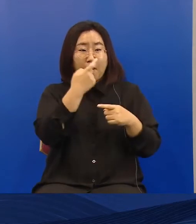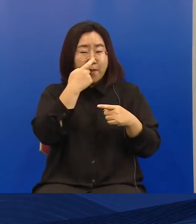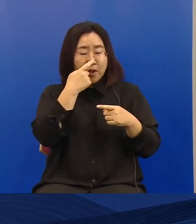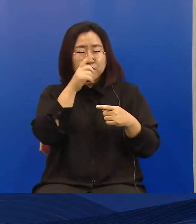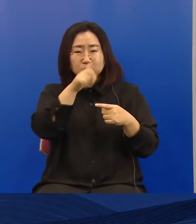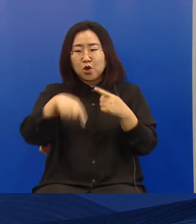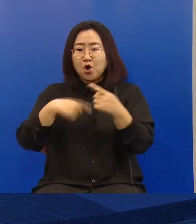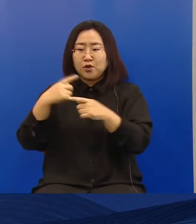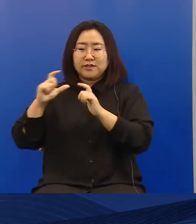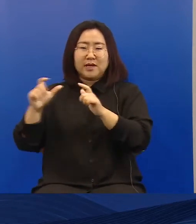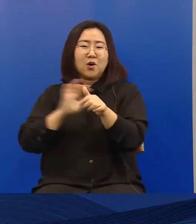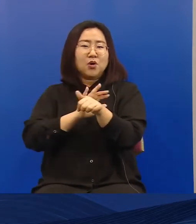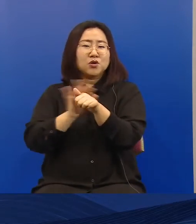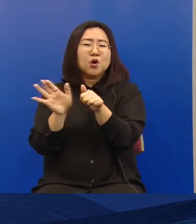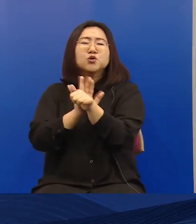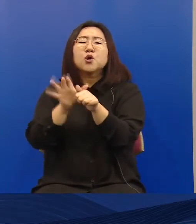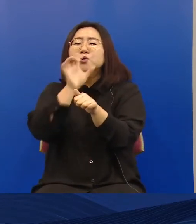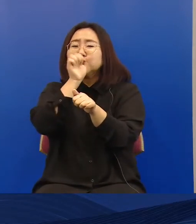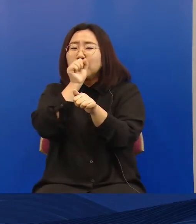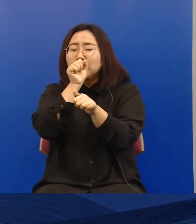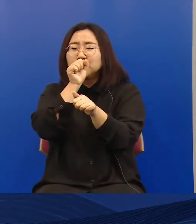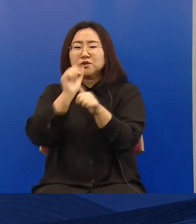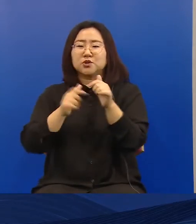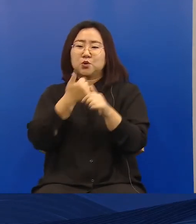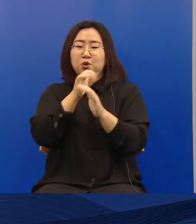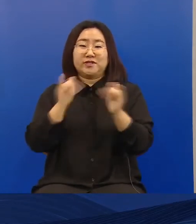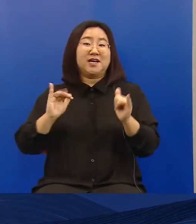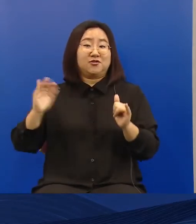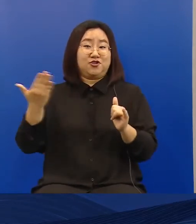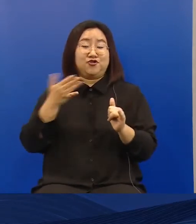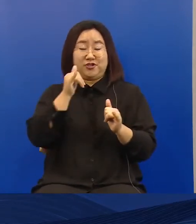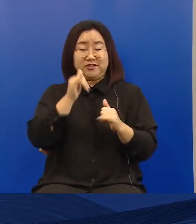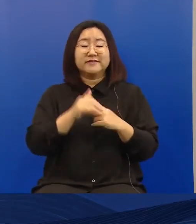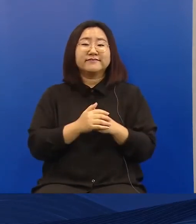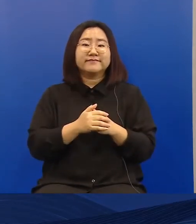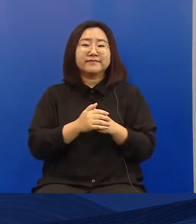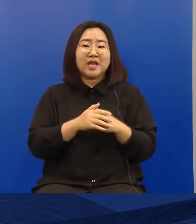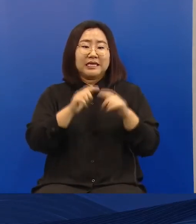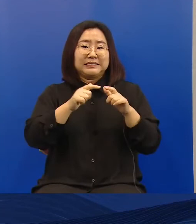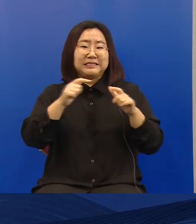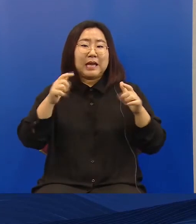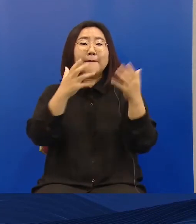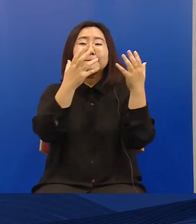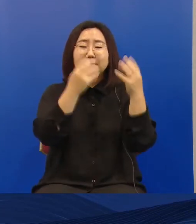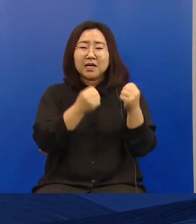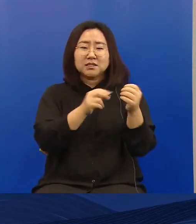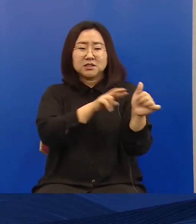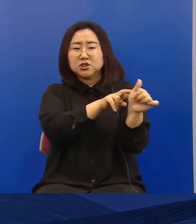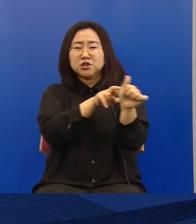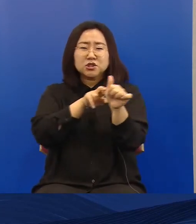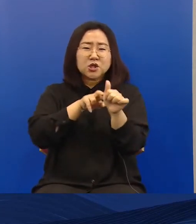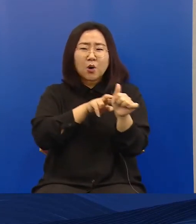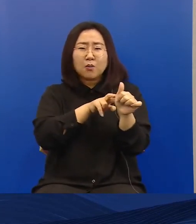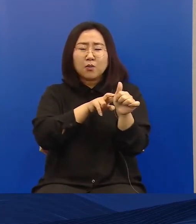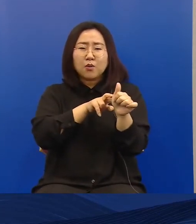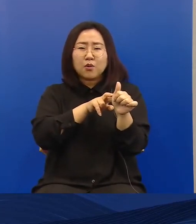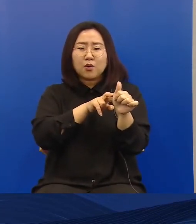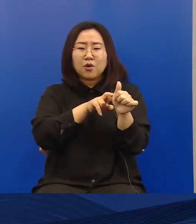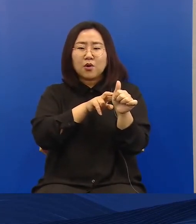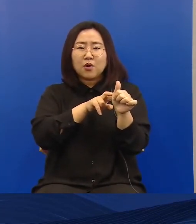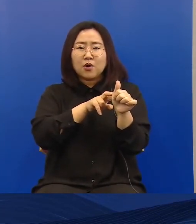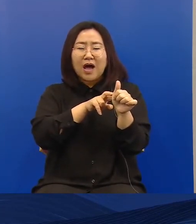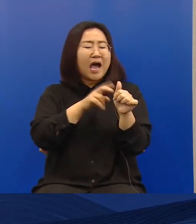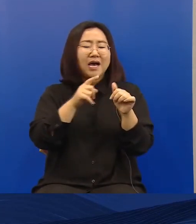better and better and better interpreters. Increasingly, governments are recognizing their national sign languages. It's a key